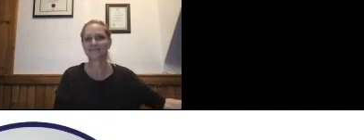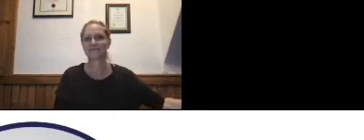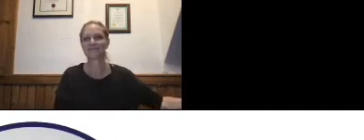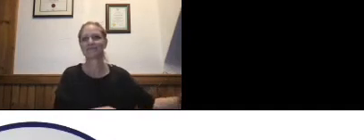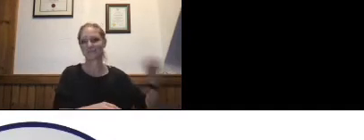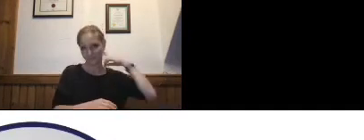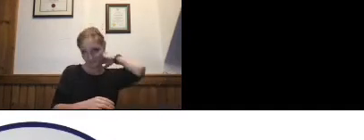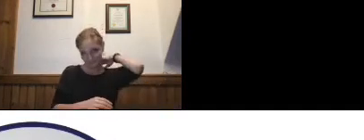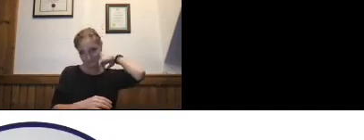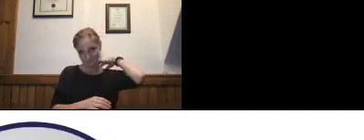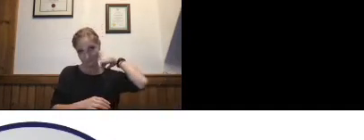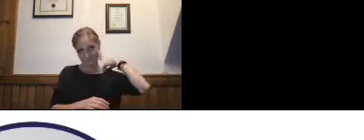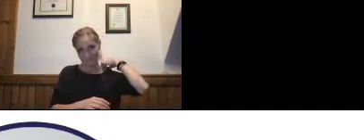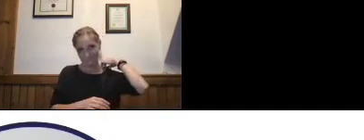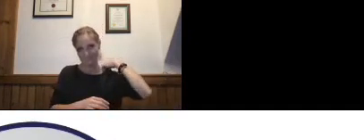of Toronto.